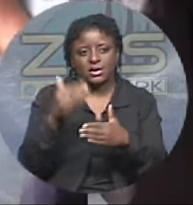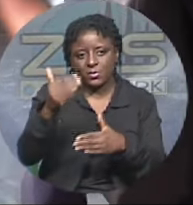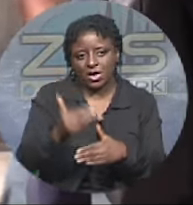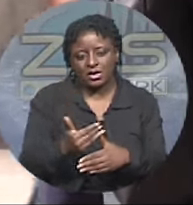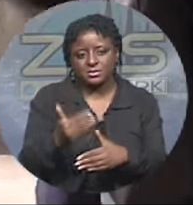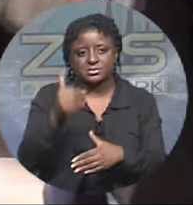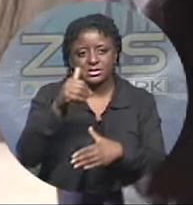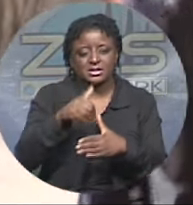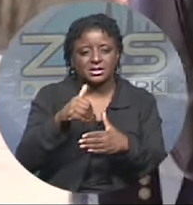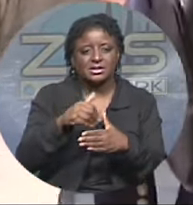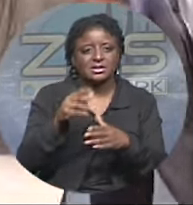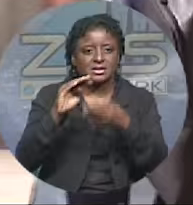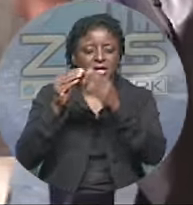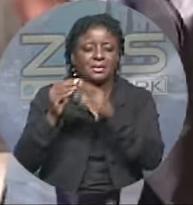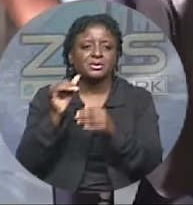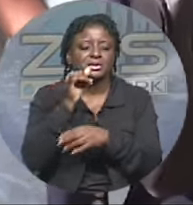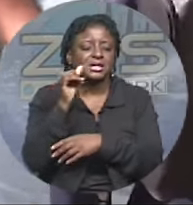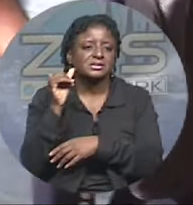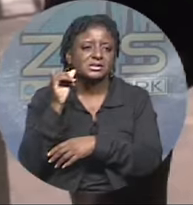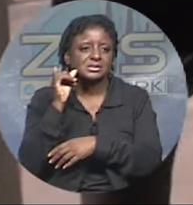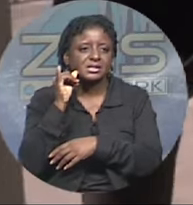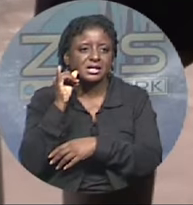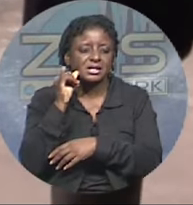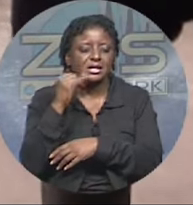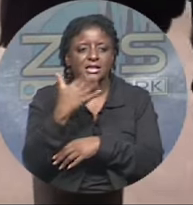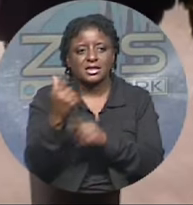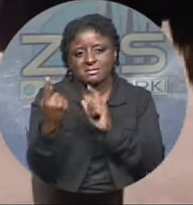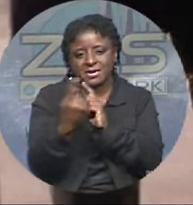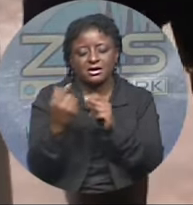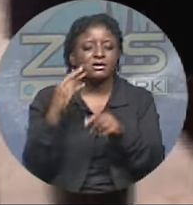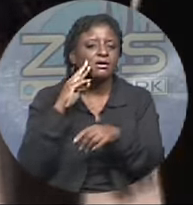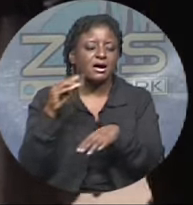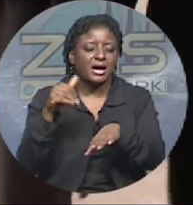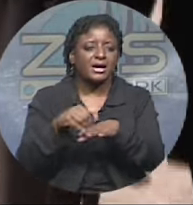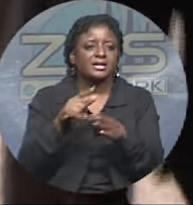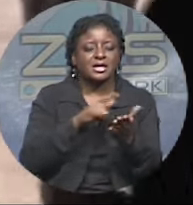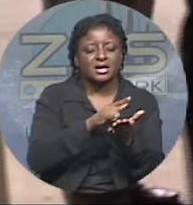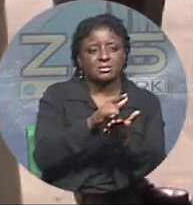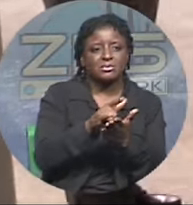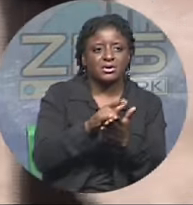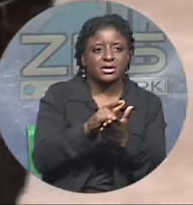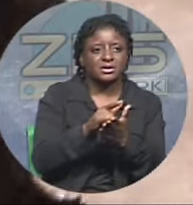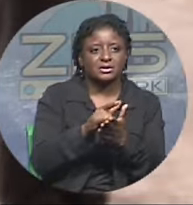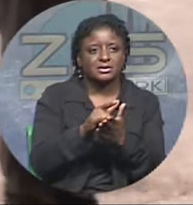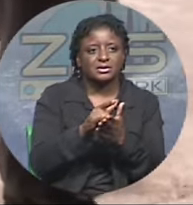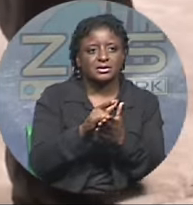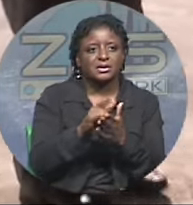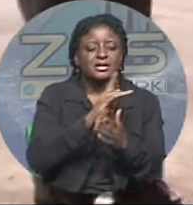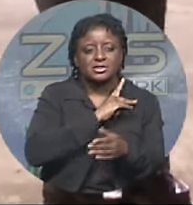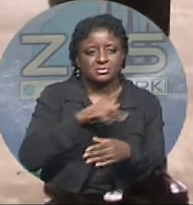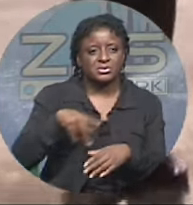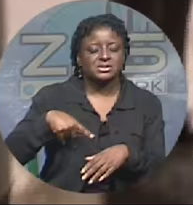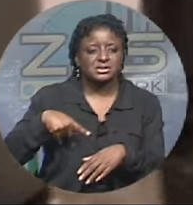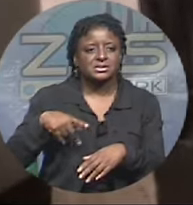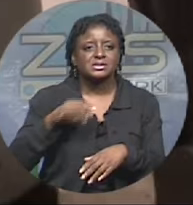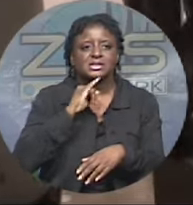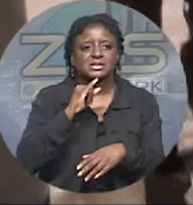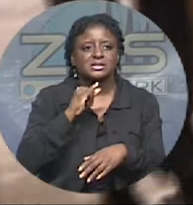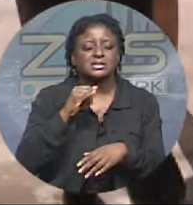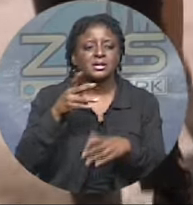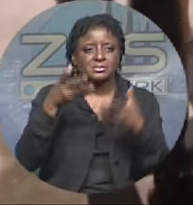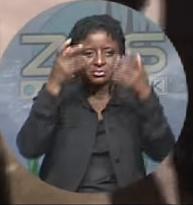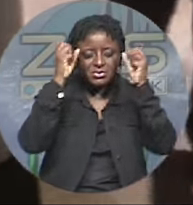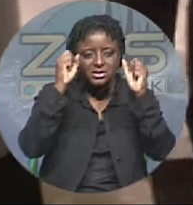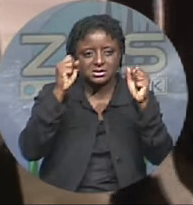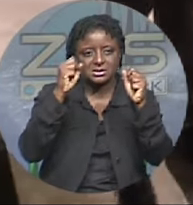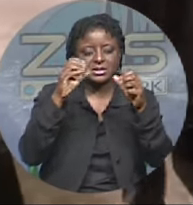International Airport to greet her as she touched down in the capital. The princess is president of the Caribbean-Canada Emerging Leaders Dialogue,